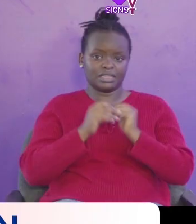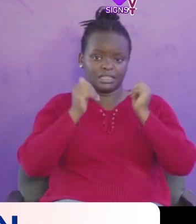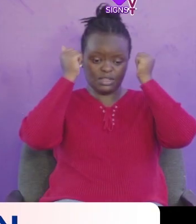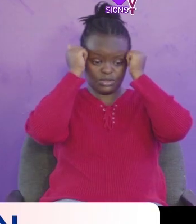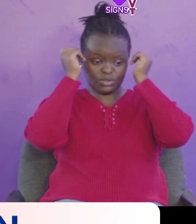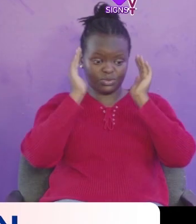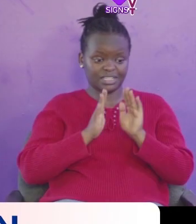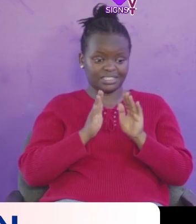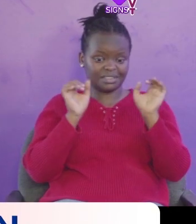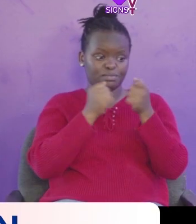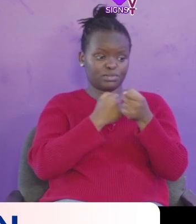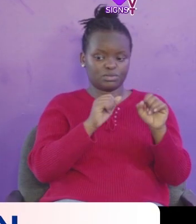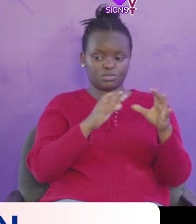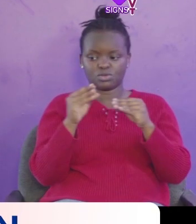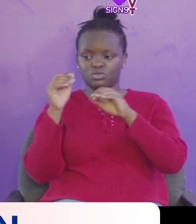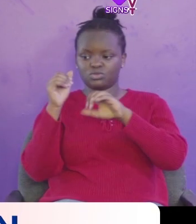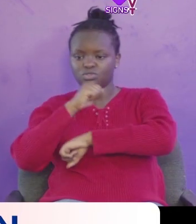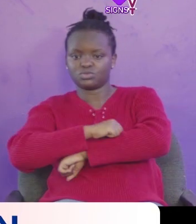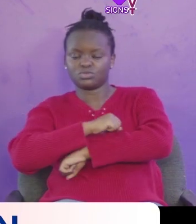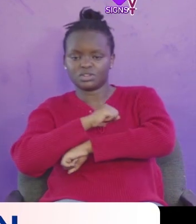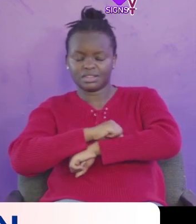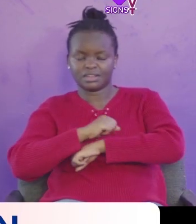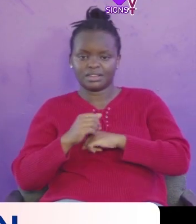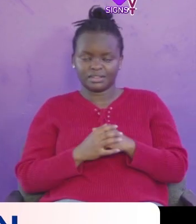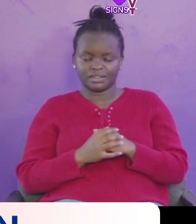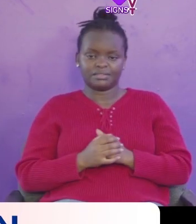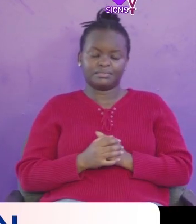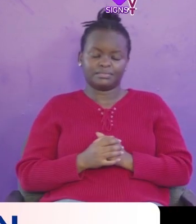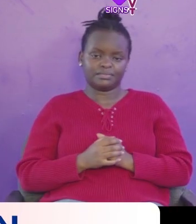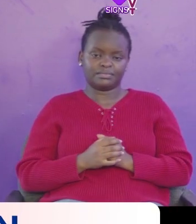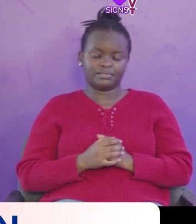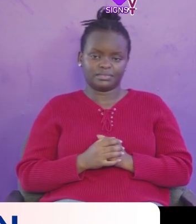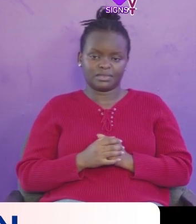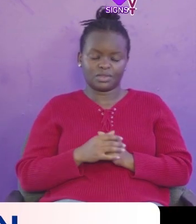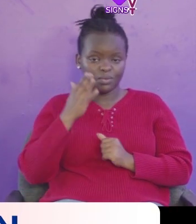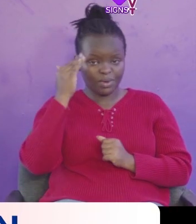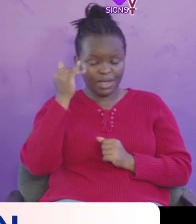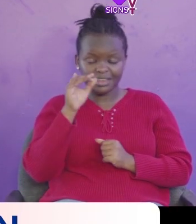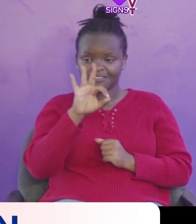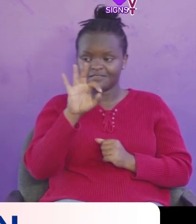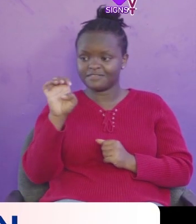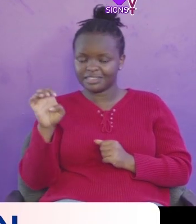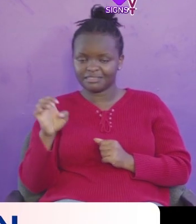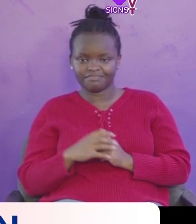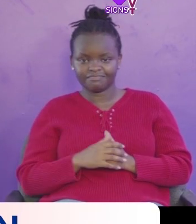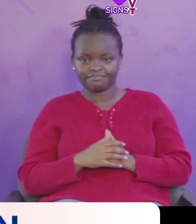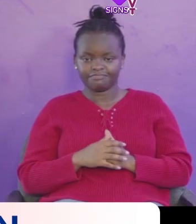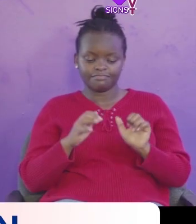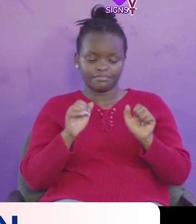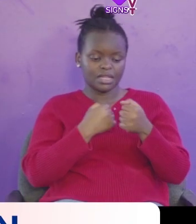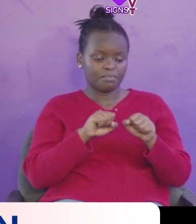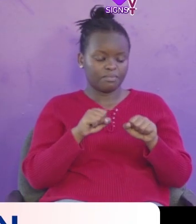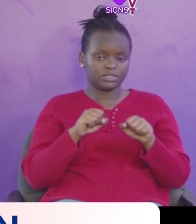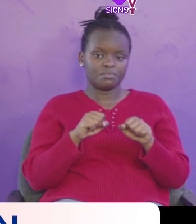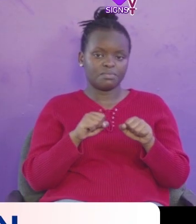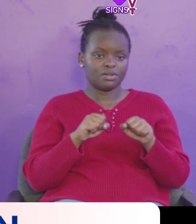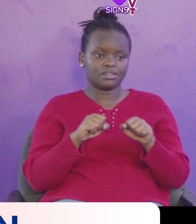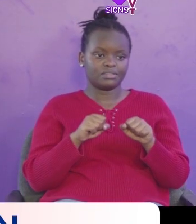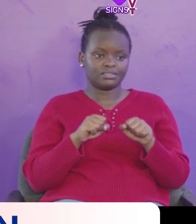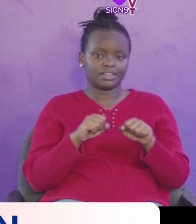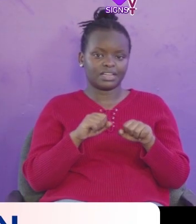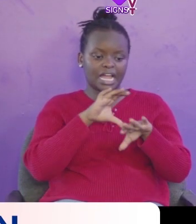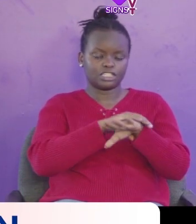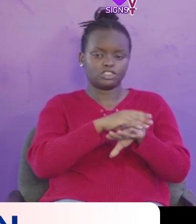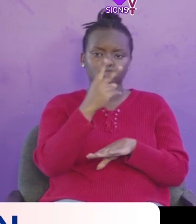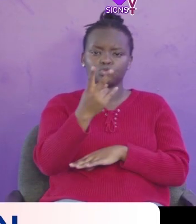children cannot even go to school because we don't have school fees. Okay. Children cannot even afford to get 2 meals